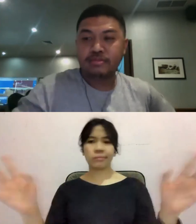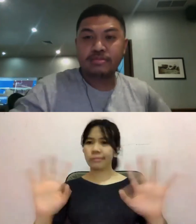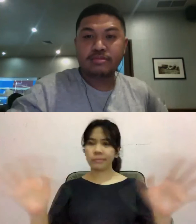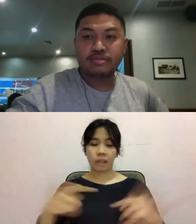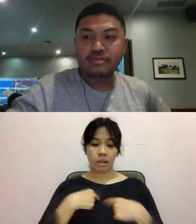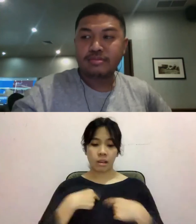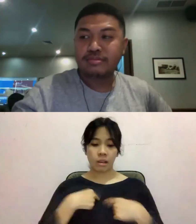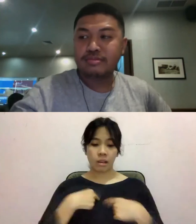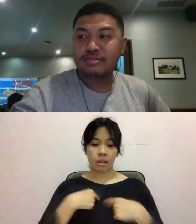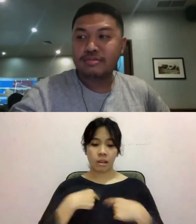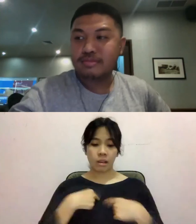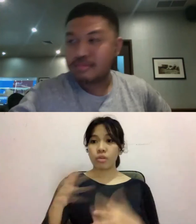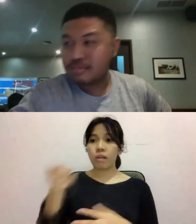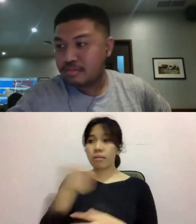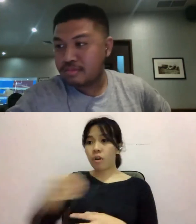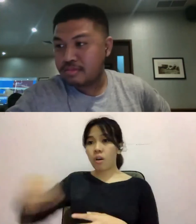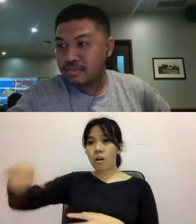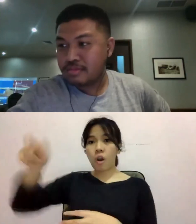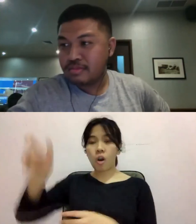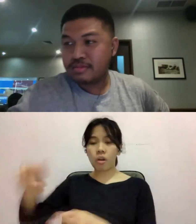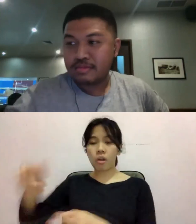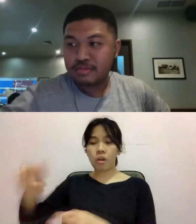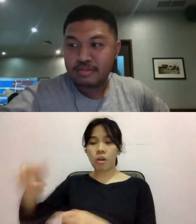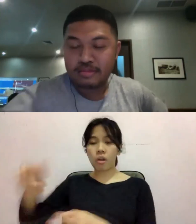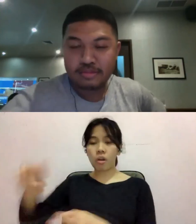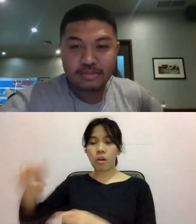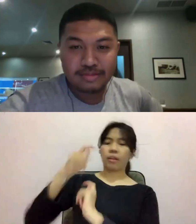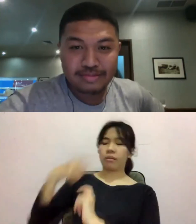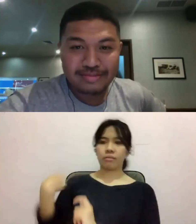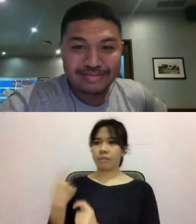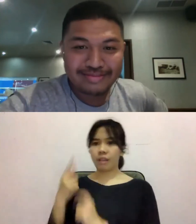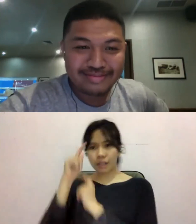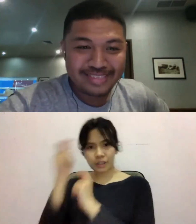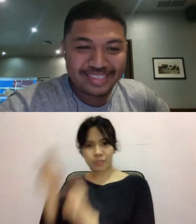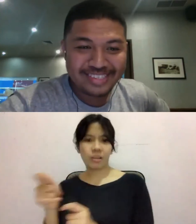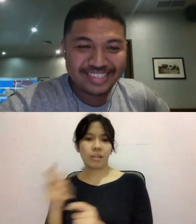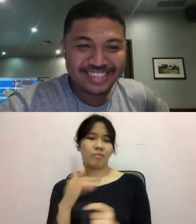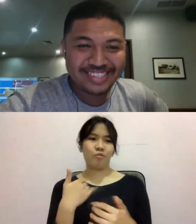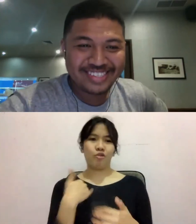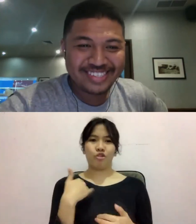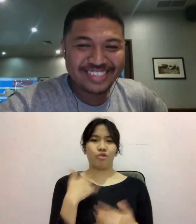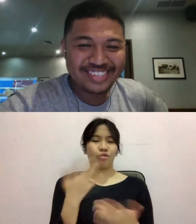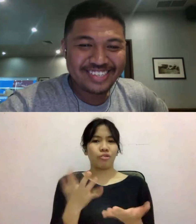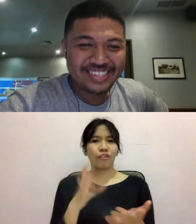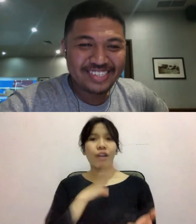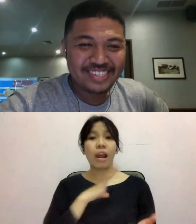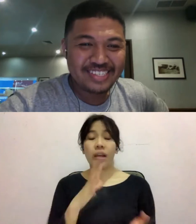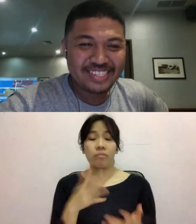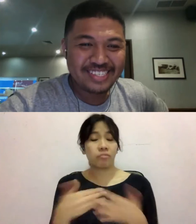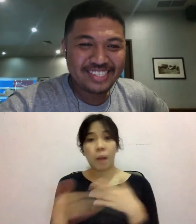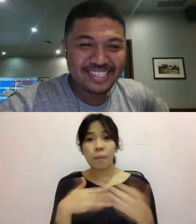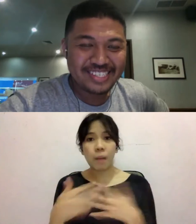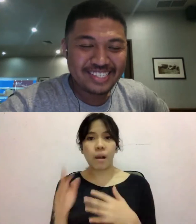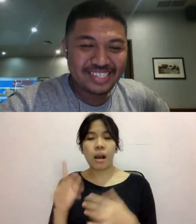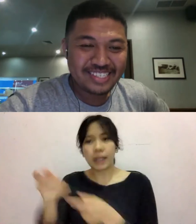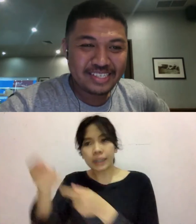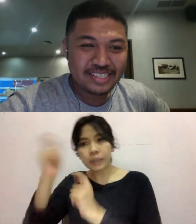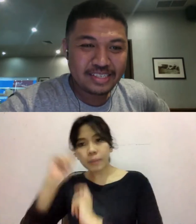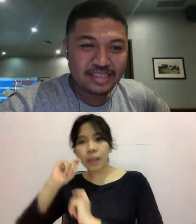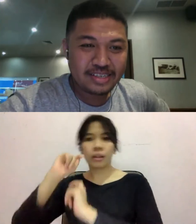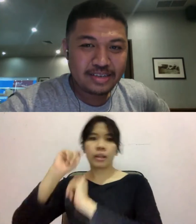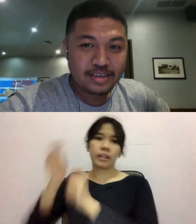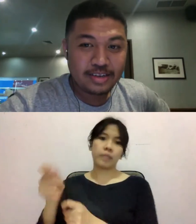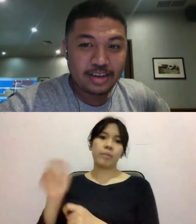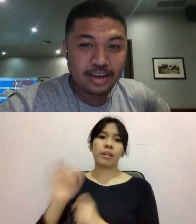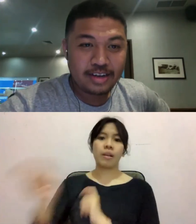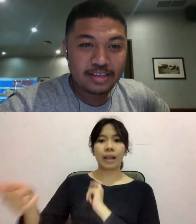I think it should be okay to hug someone and not be punished for it. And it should be okay to say thank you to someone.